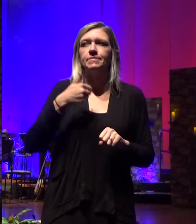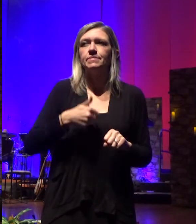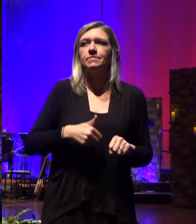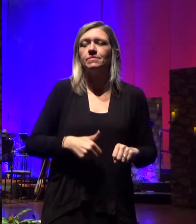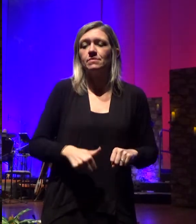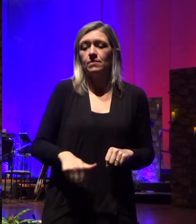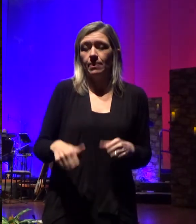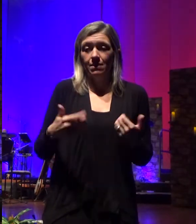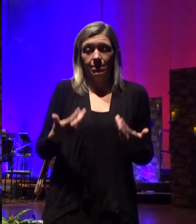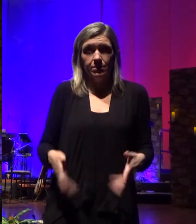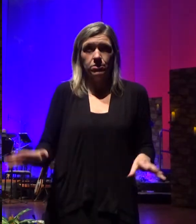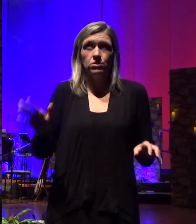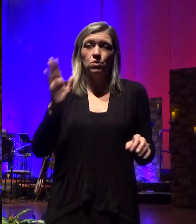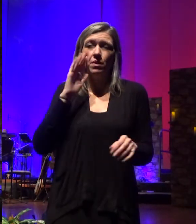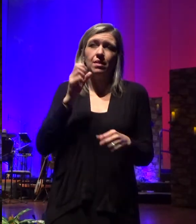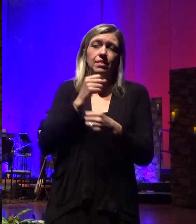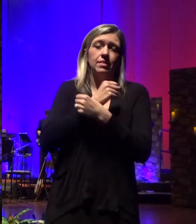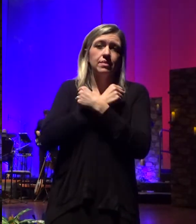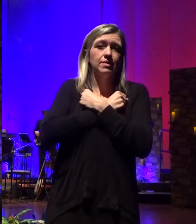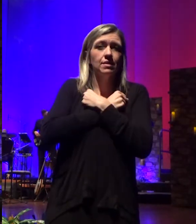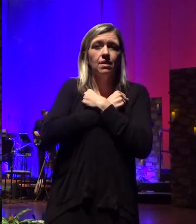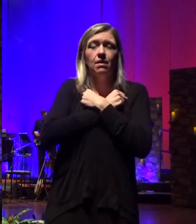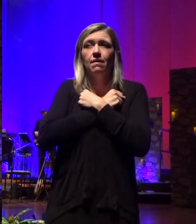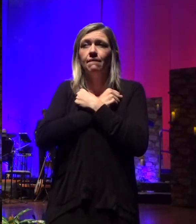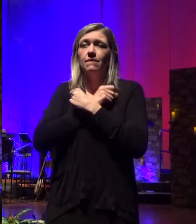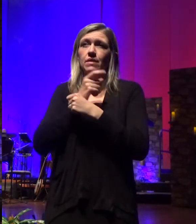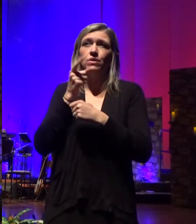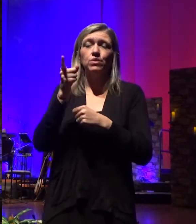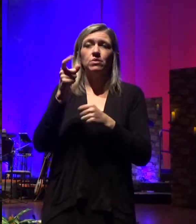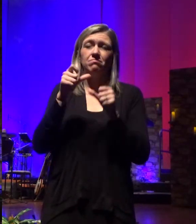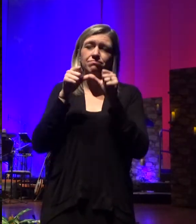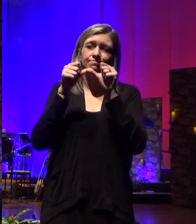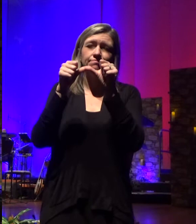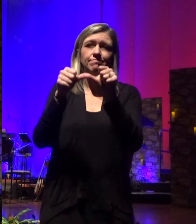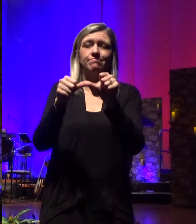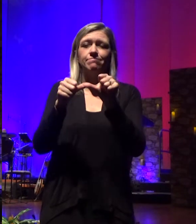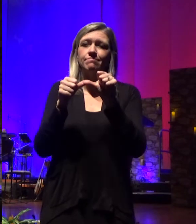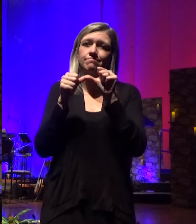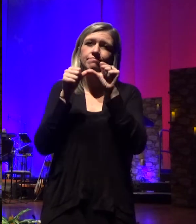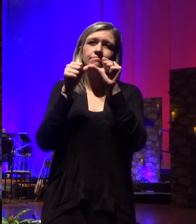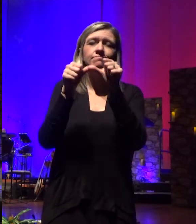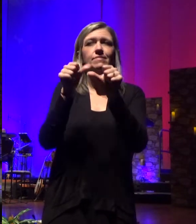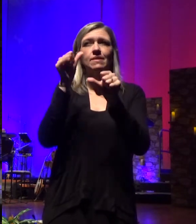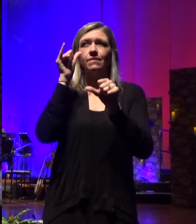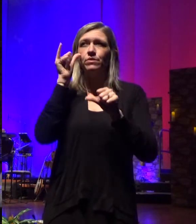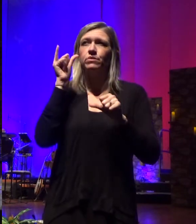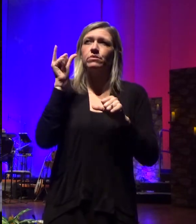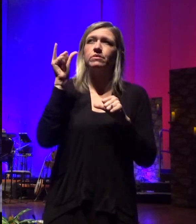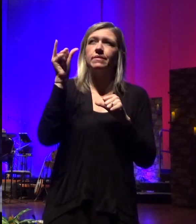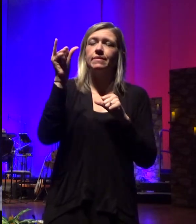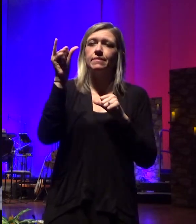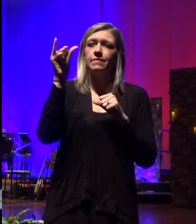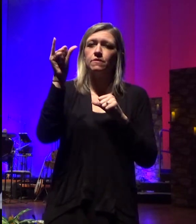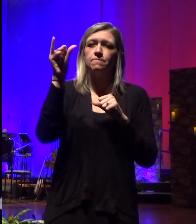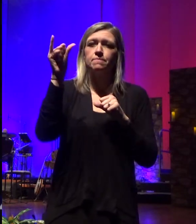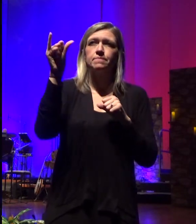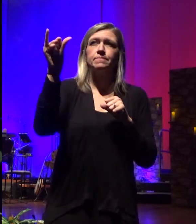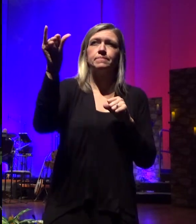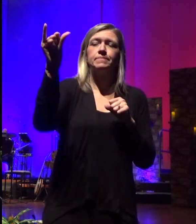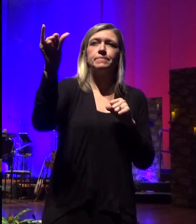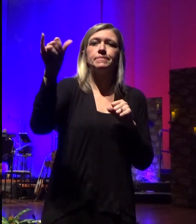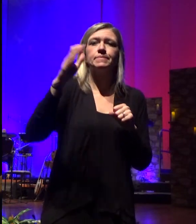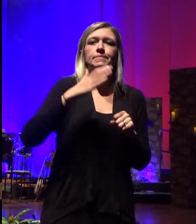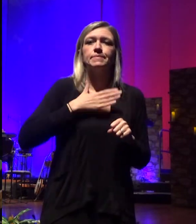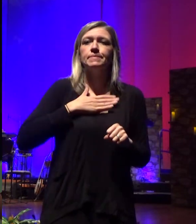and I will love you forever and ever and ever and ever.